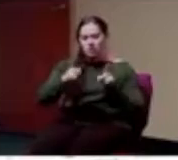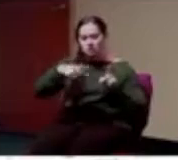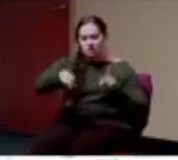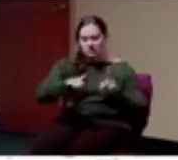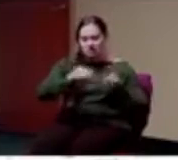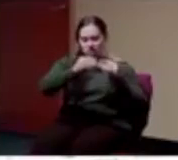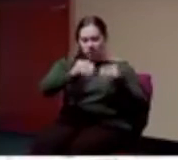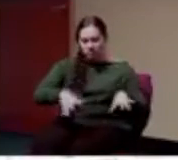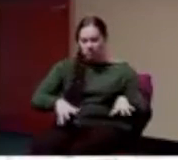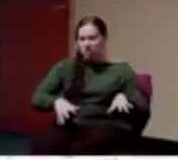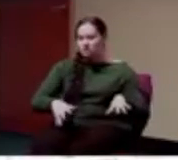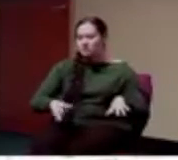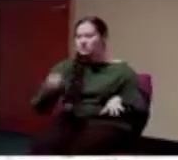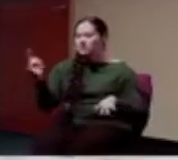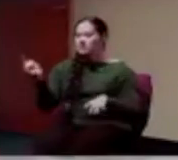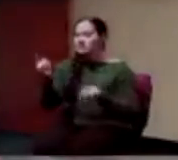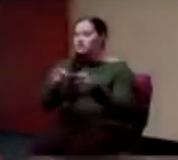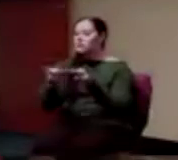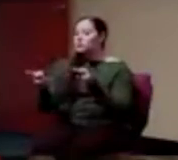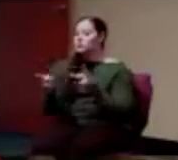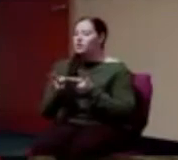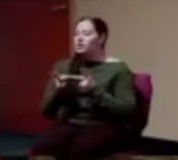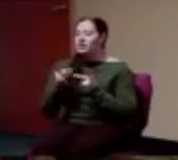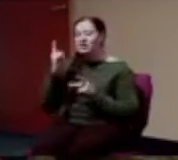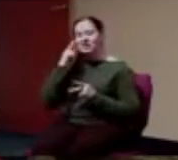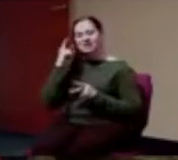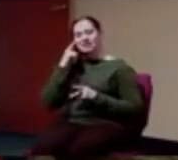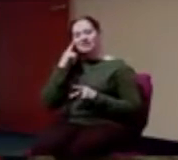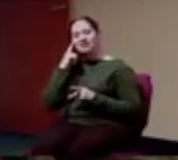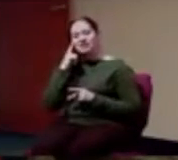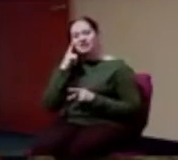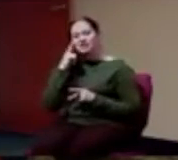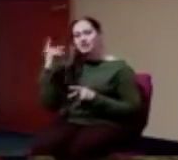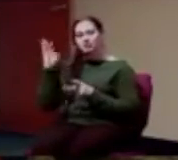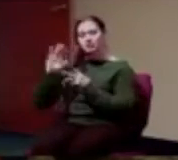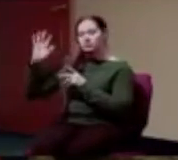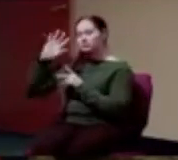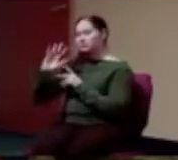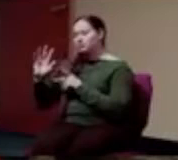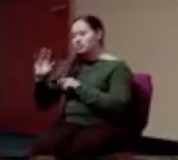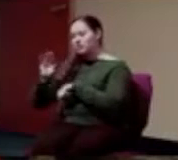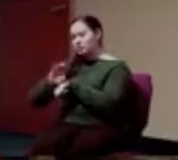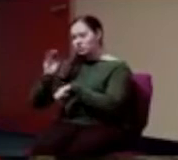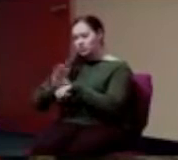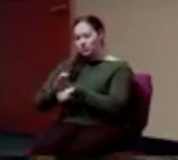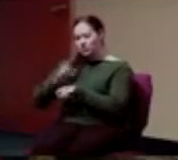And somewhere along the way, I think that the church has forgotten that purpose.